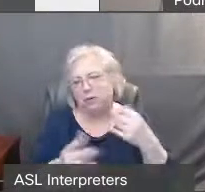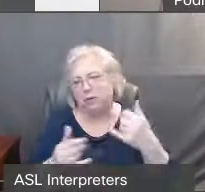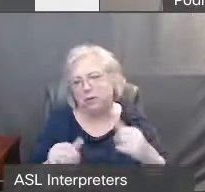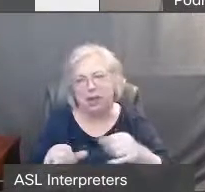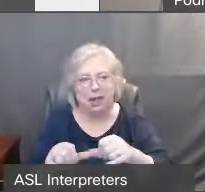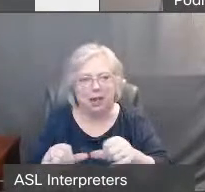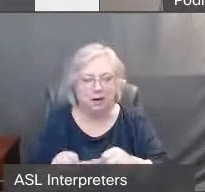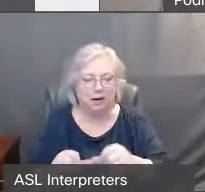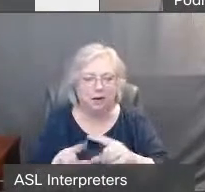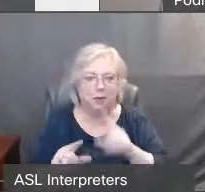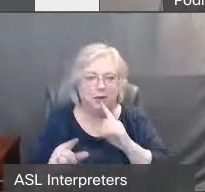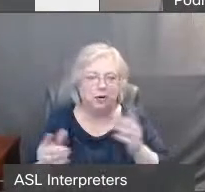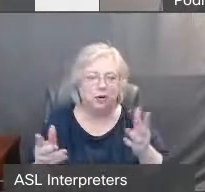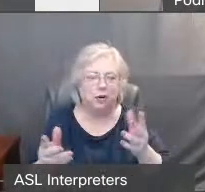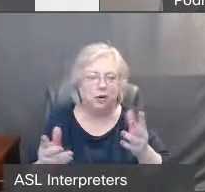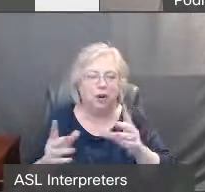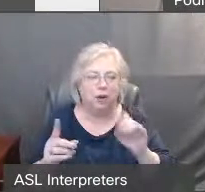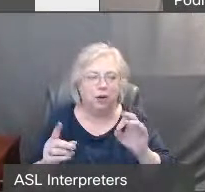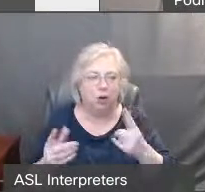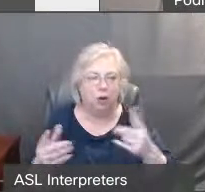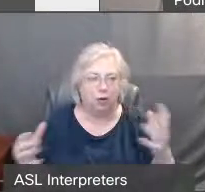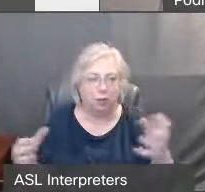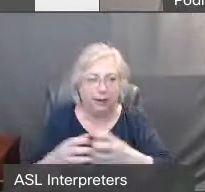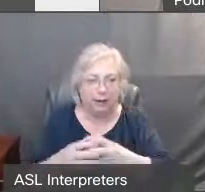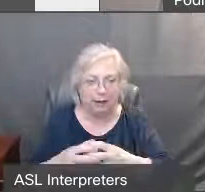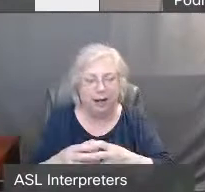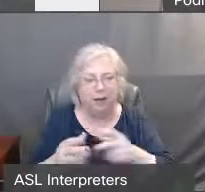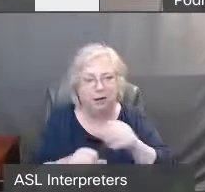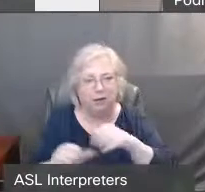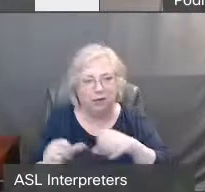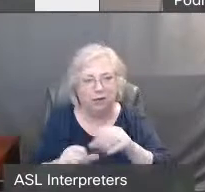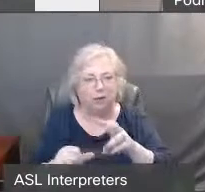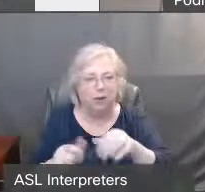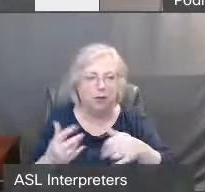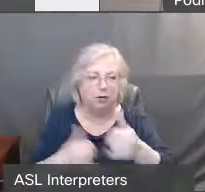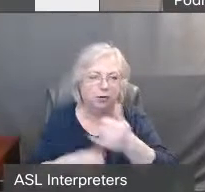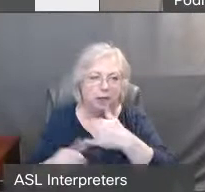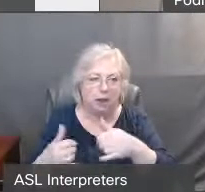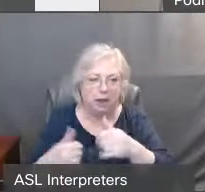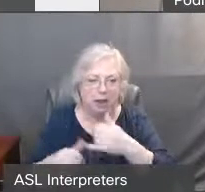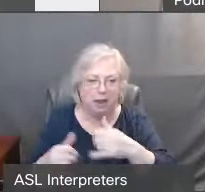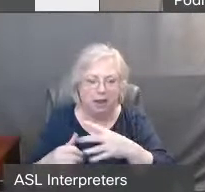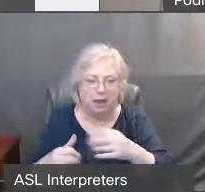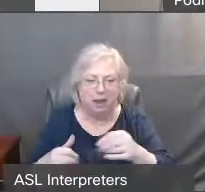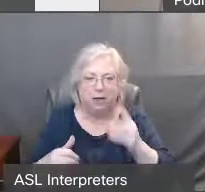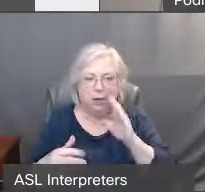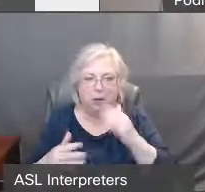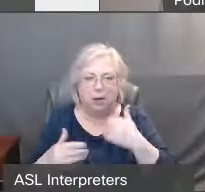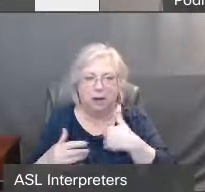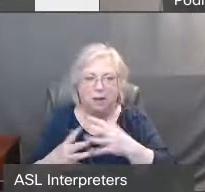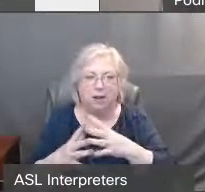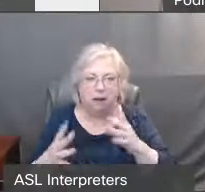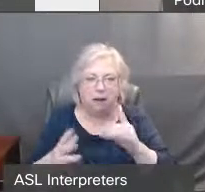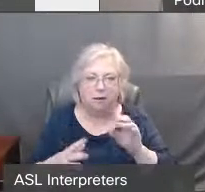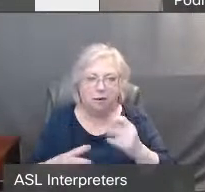you're bringing dogs together in a social atmosphere to play with one another, and you're going to have a lot of dogs out there at one time.